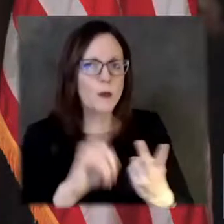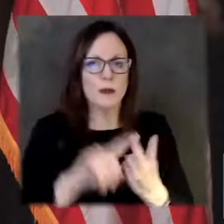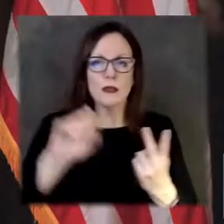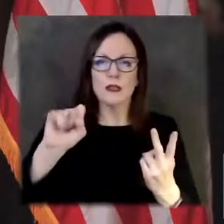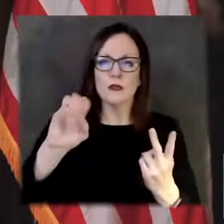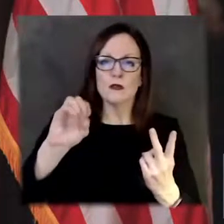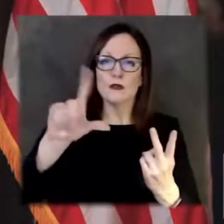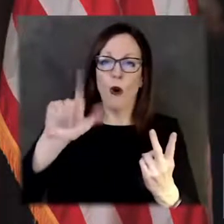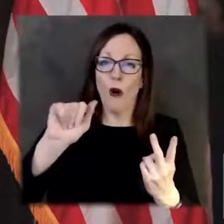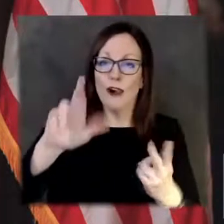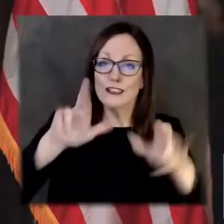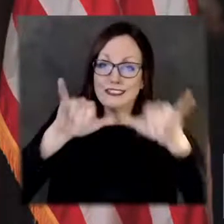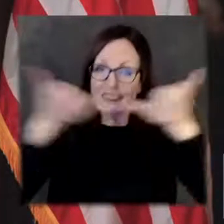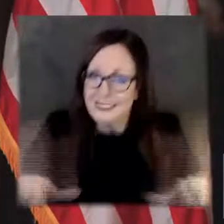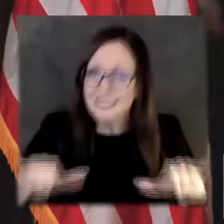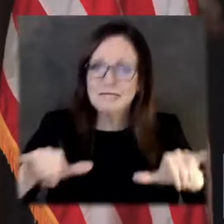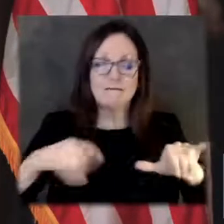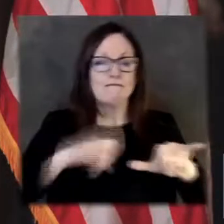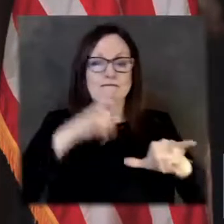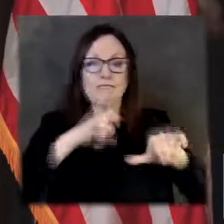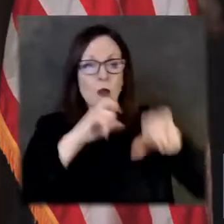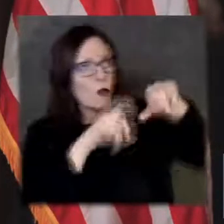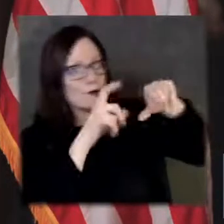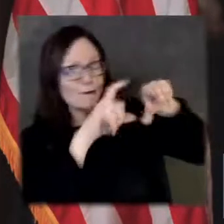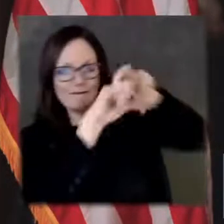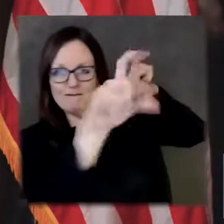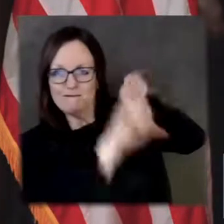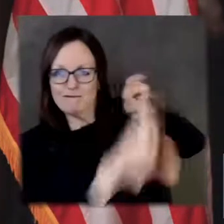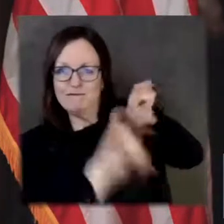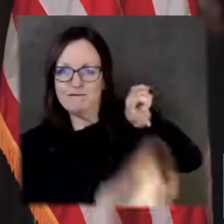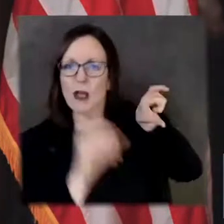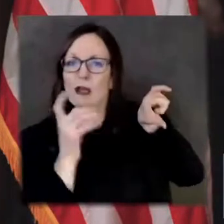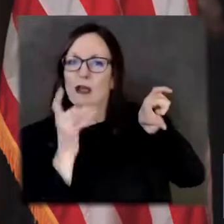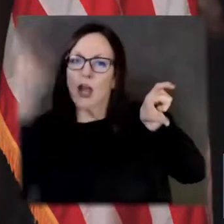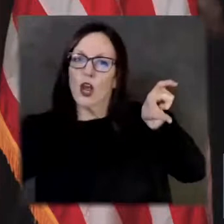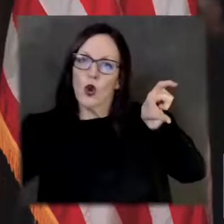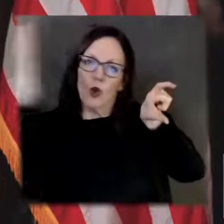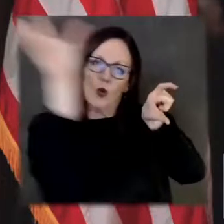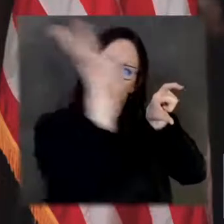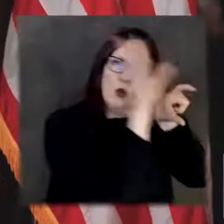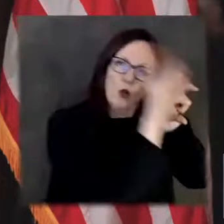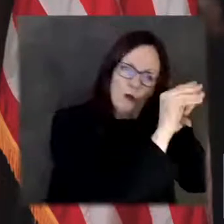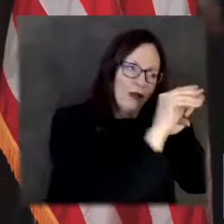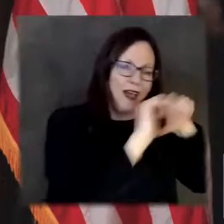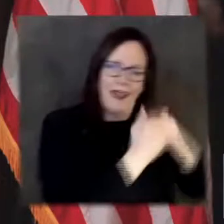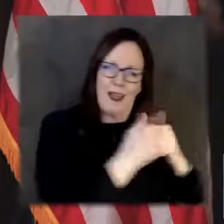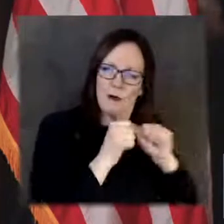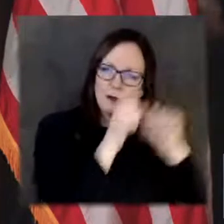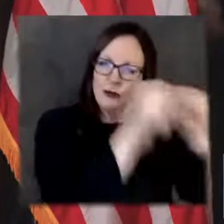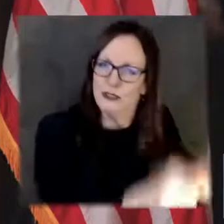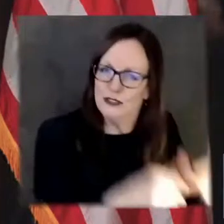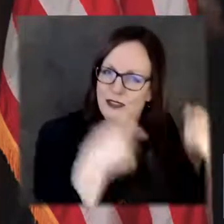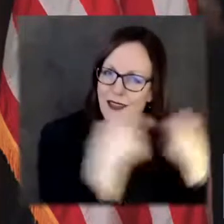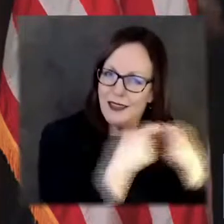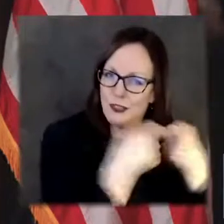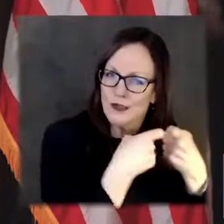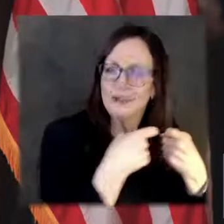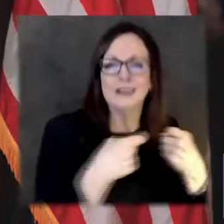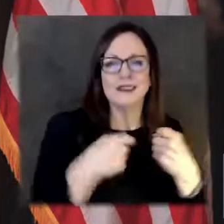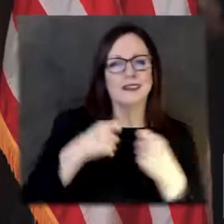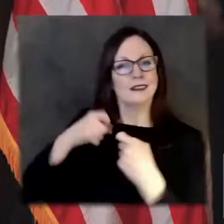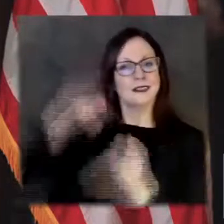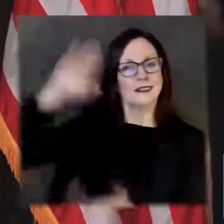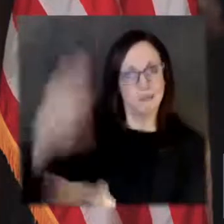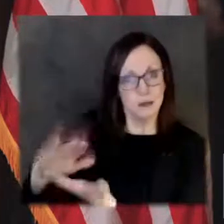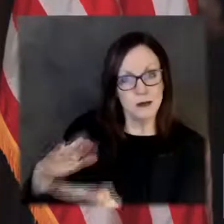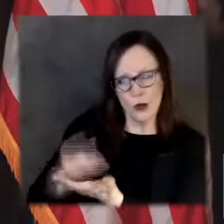new $20 million energy efficient grant program for our schools so that they can update aging infrastructure and